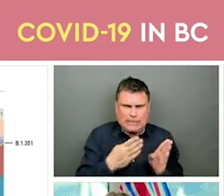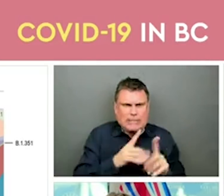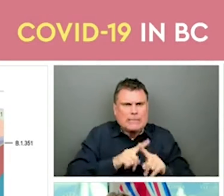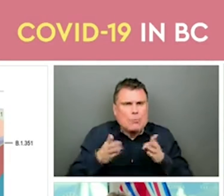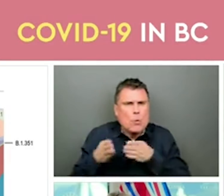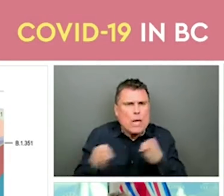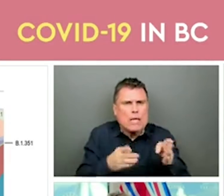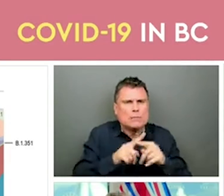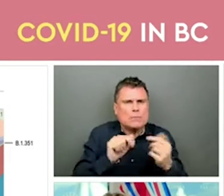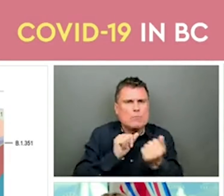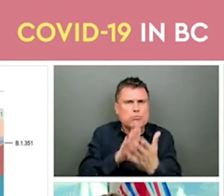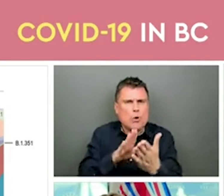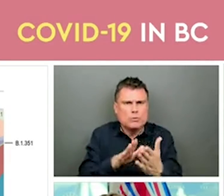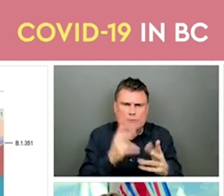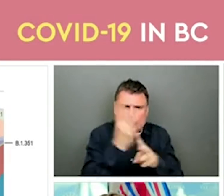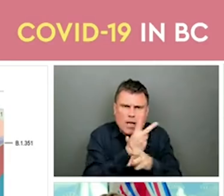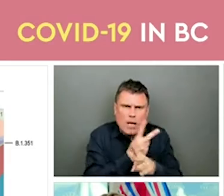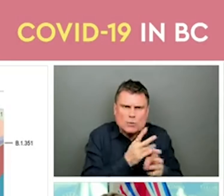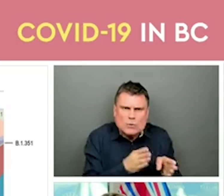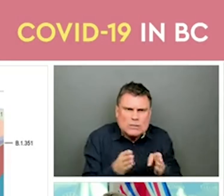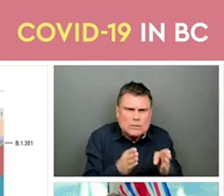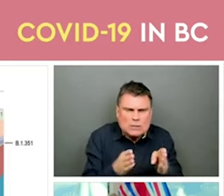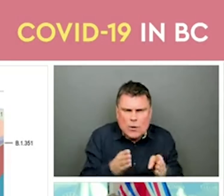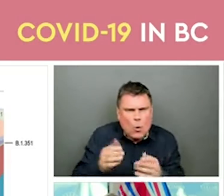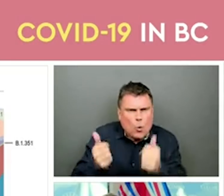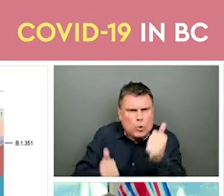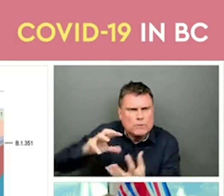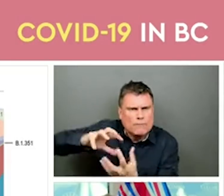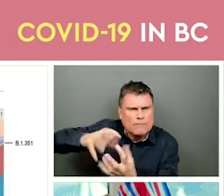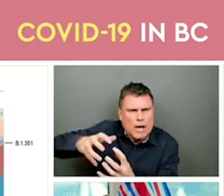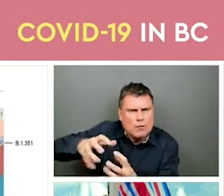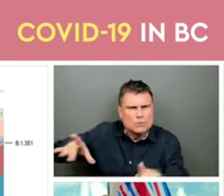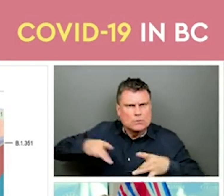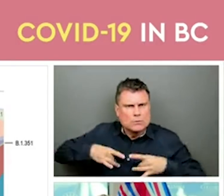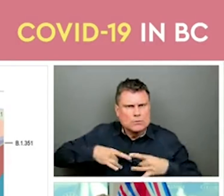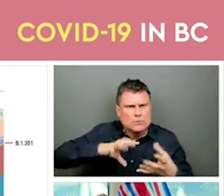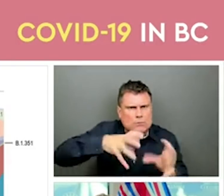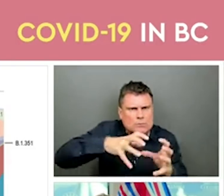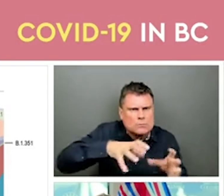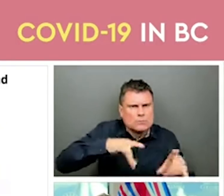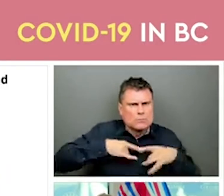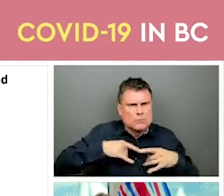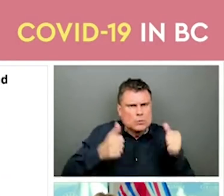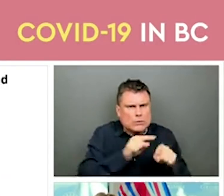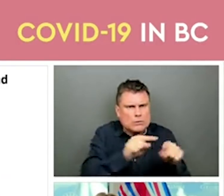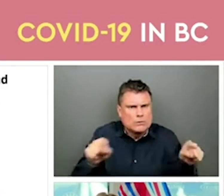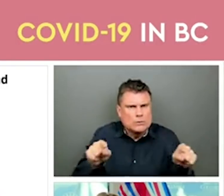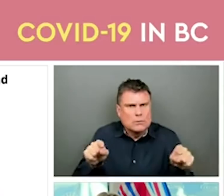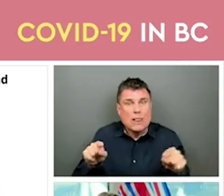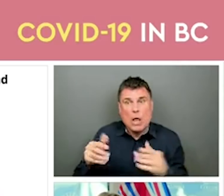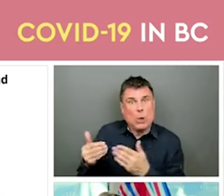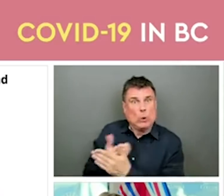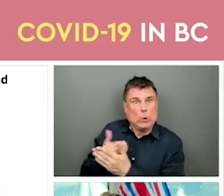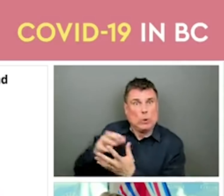importance of different strains and are able to detect new strains as they evolve over time.